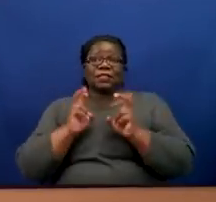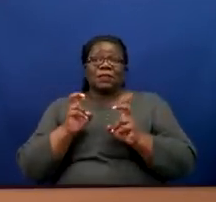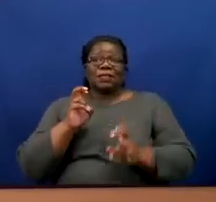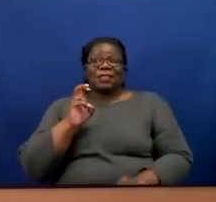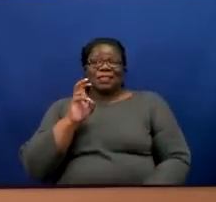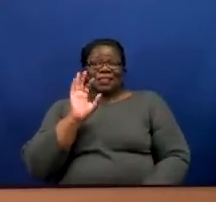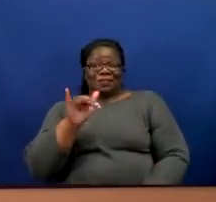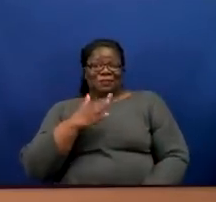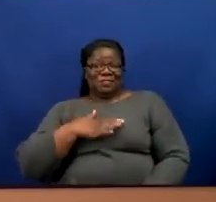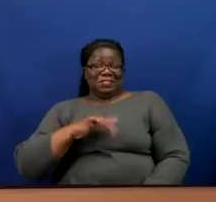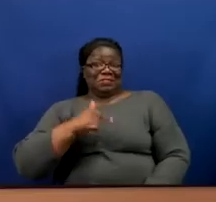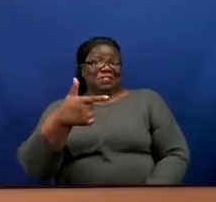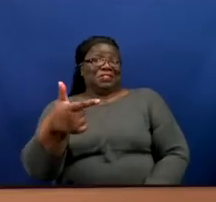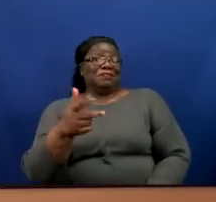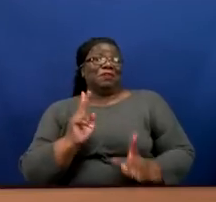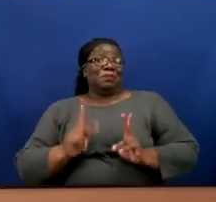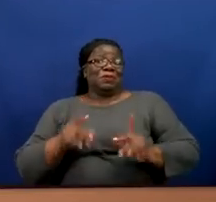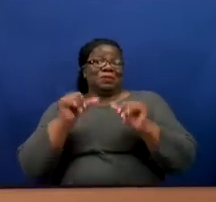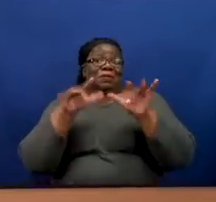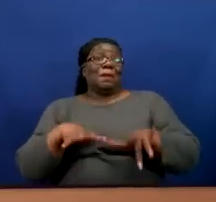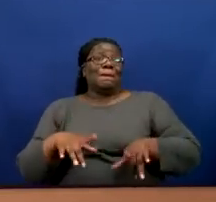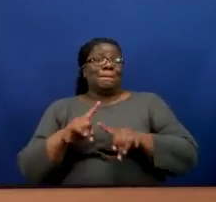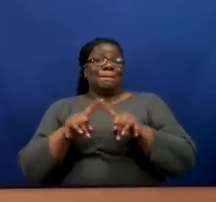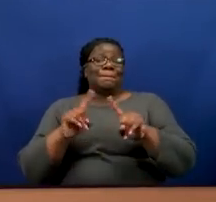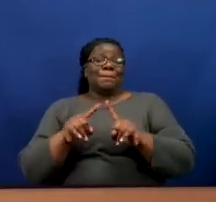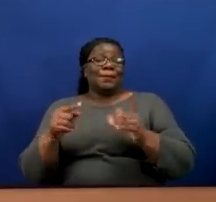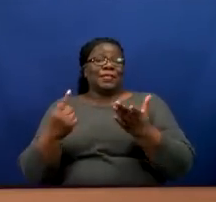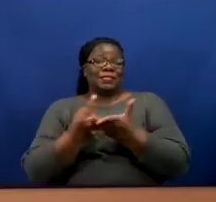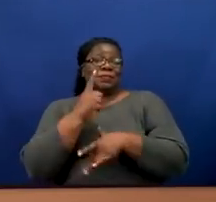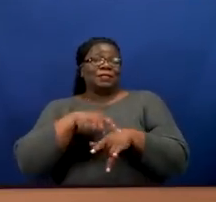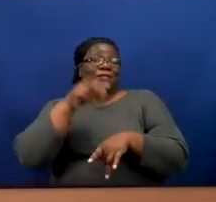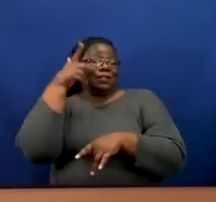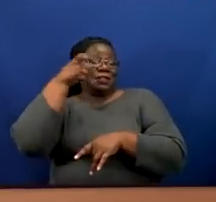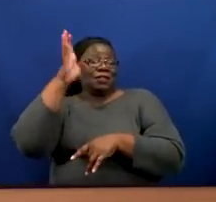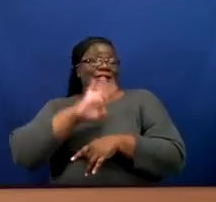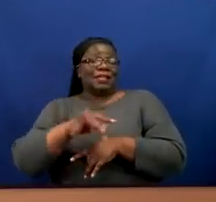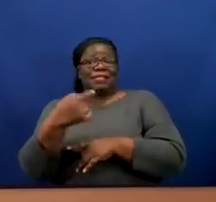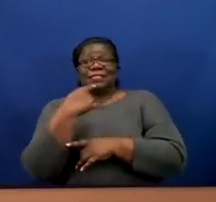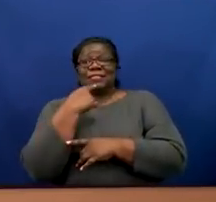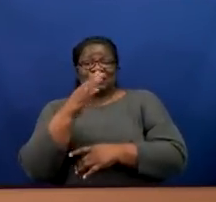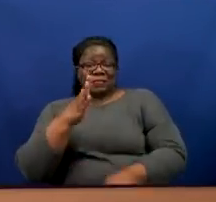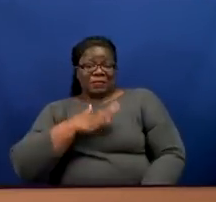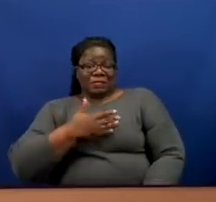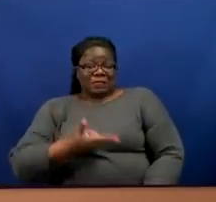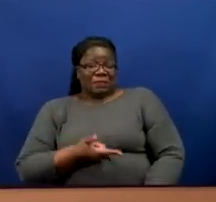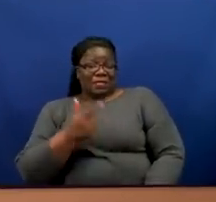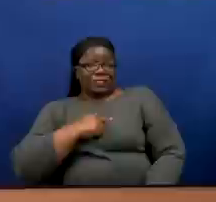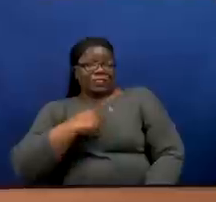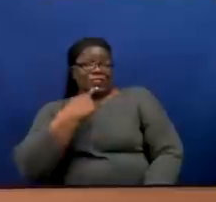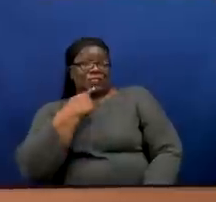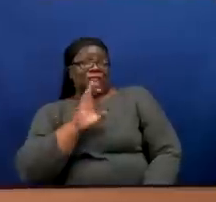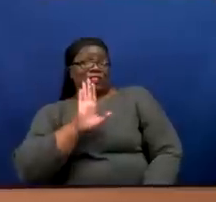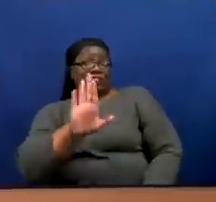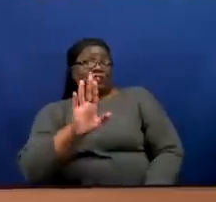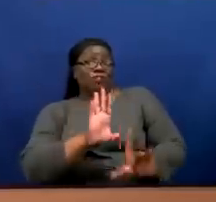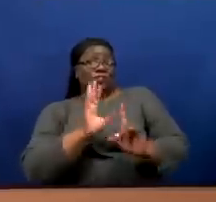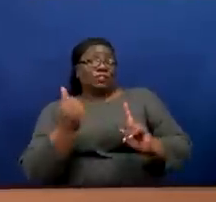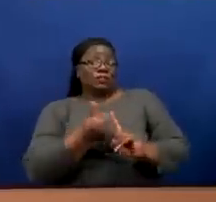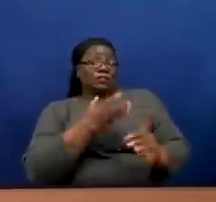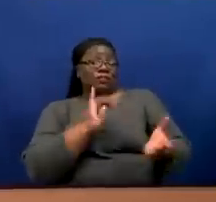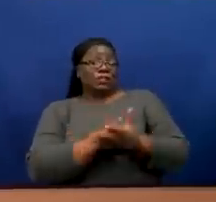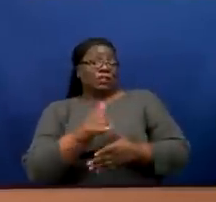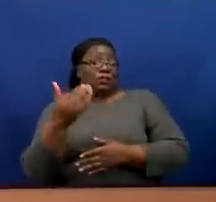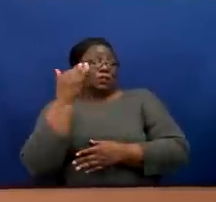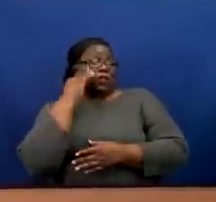blessing. But every now and then you ought to hear God say, it's my turn to speak into your situation so that you know